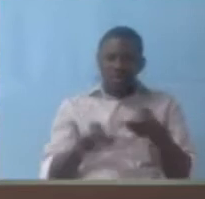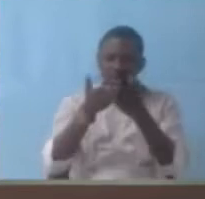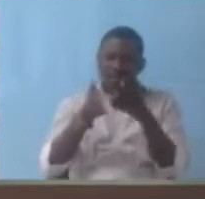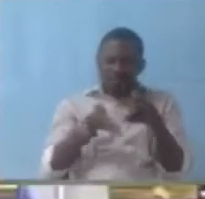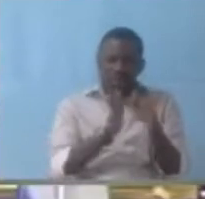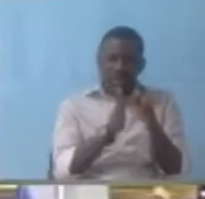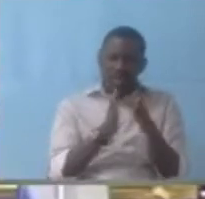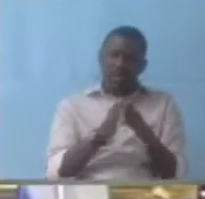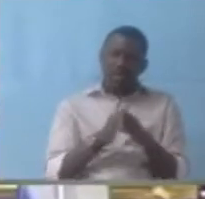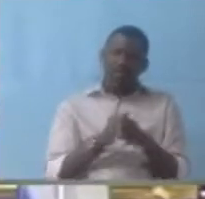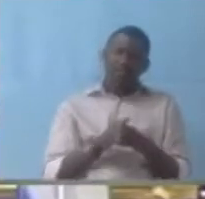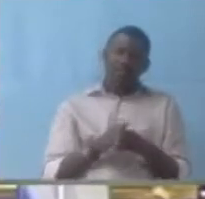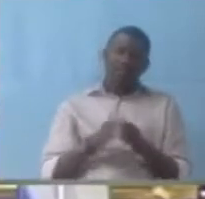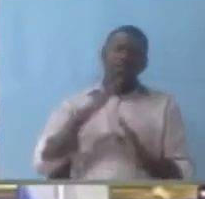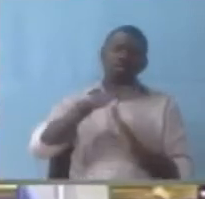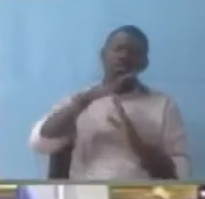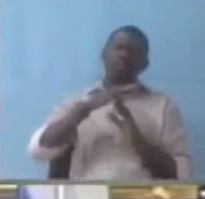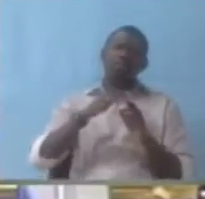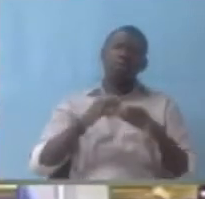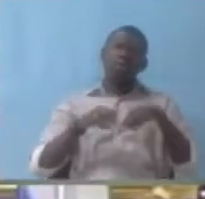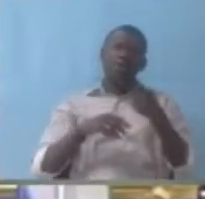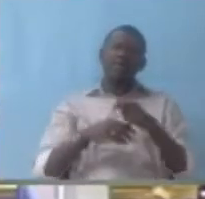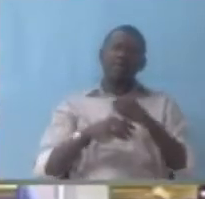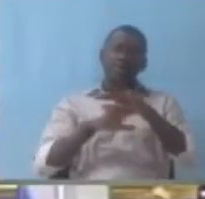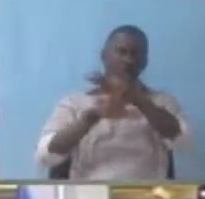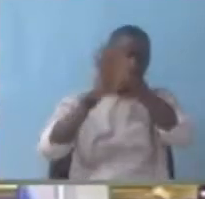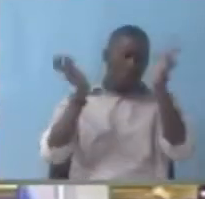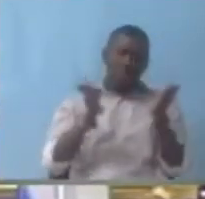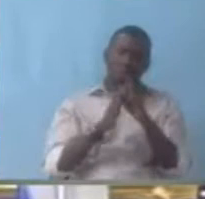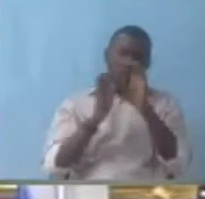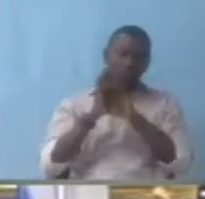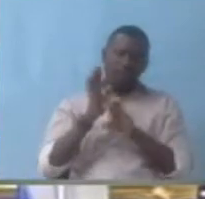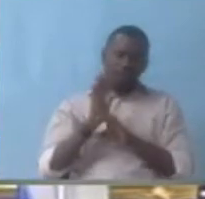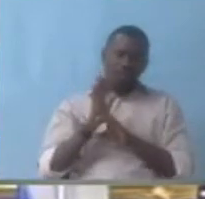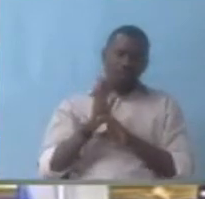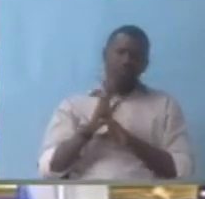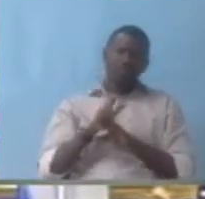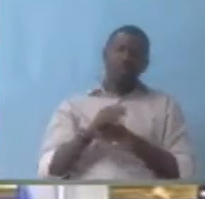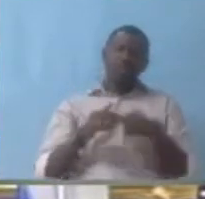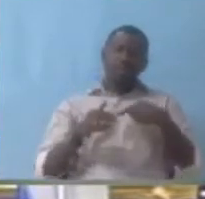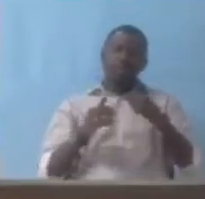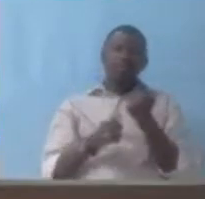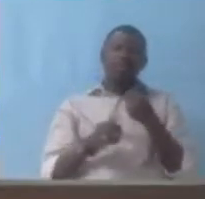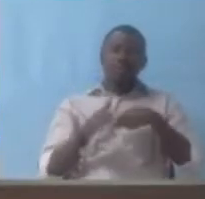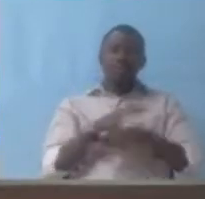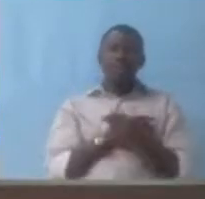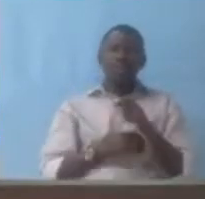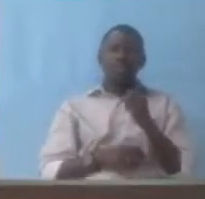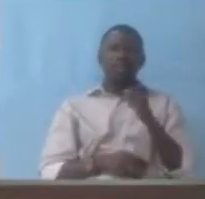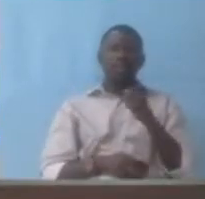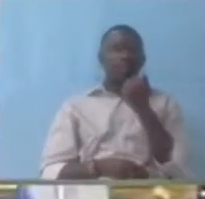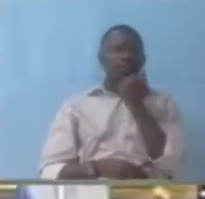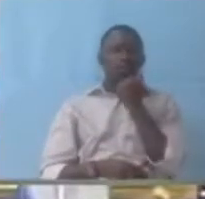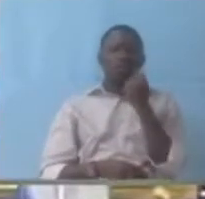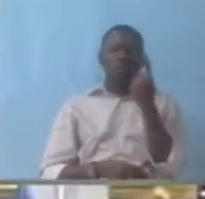Suspension of the entire constitution. Meye silo walang purka constitution obede. In decree number one, a part of the